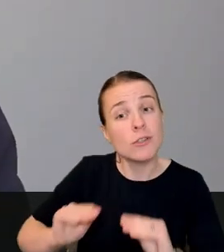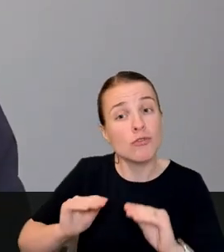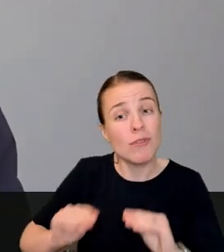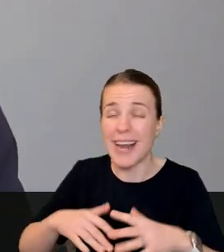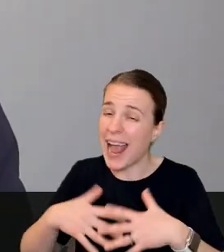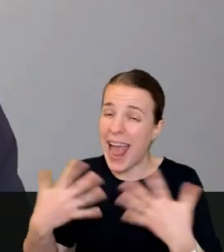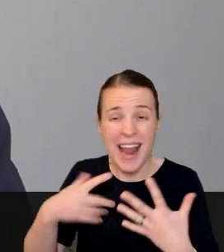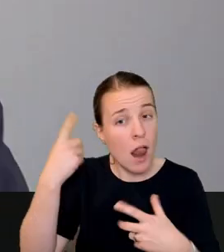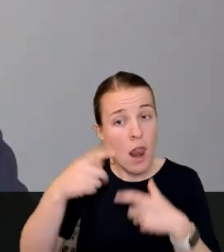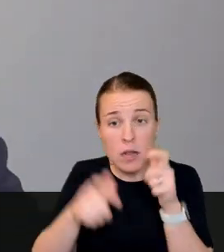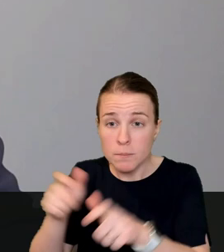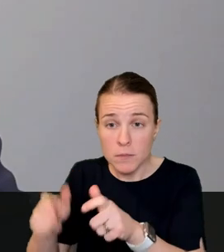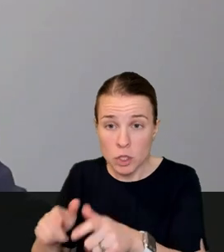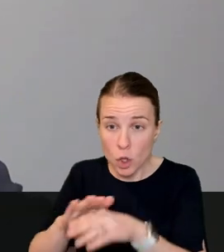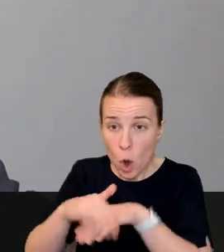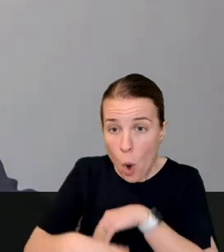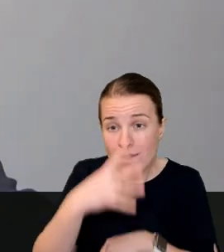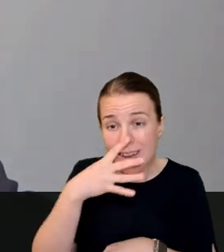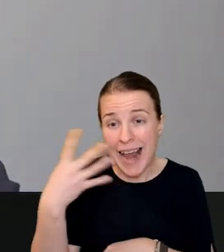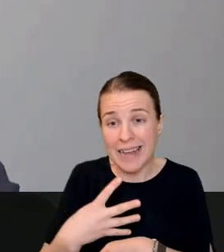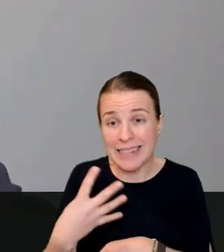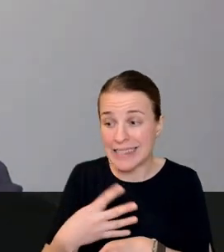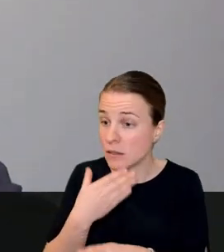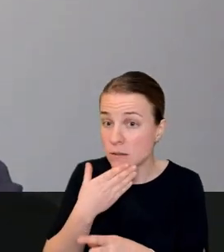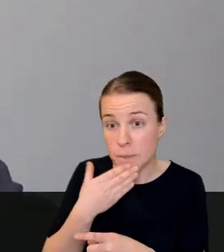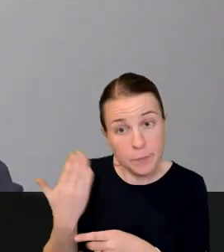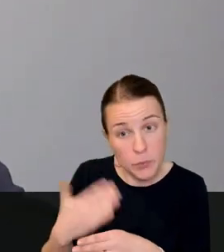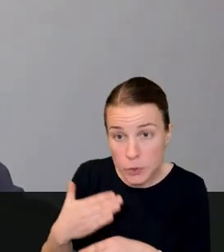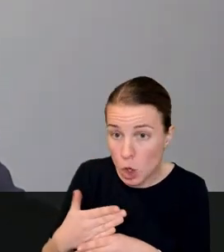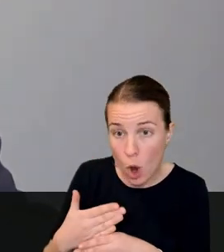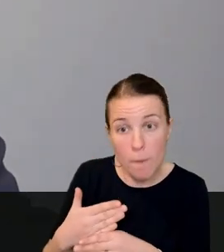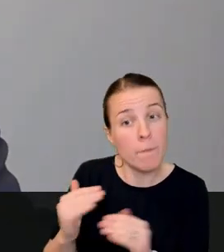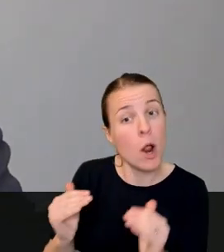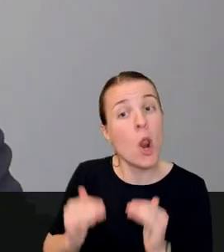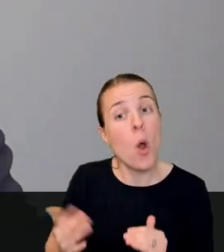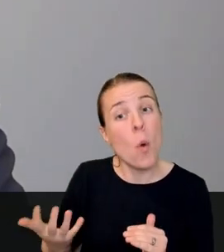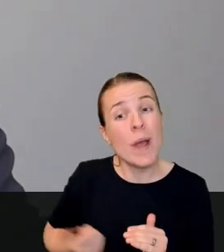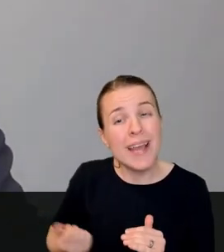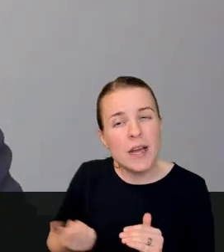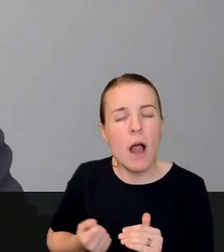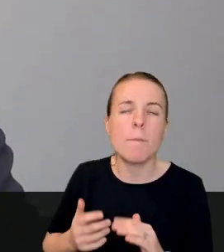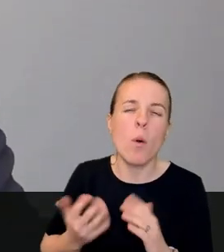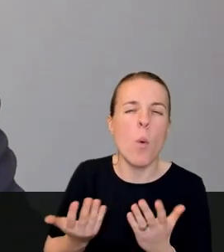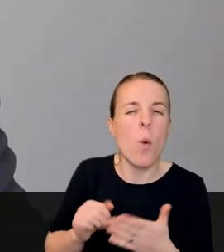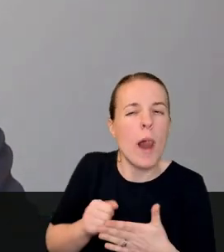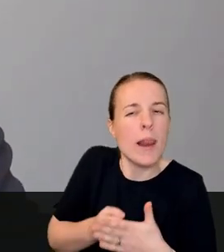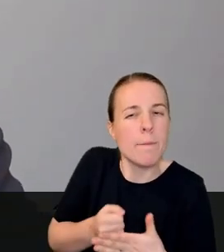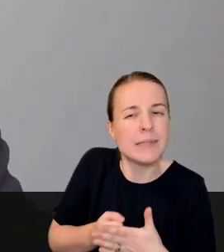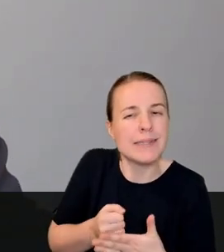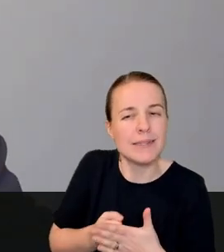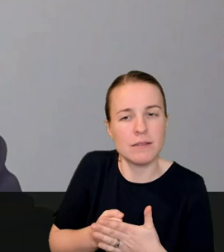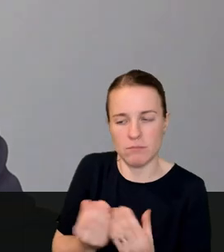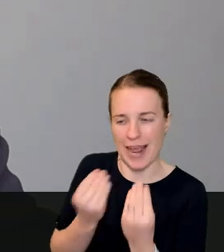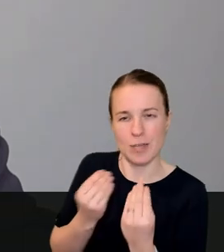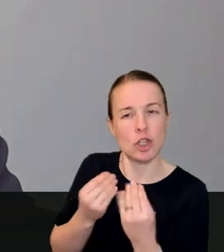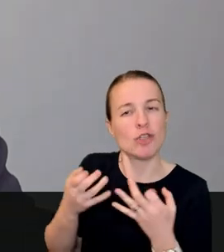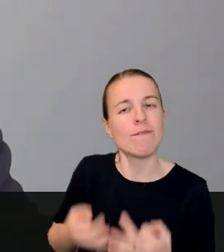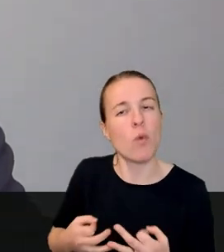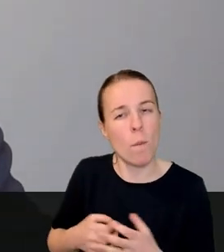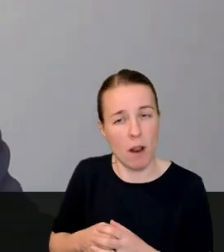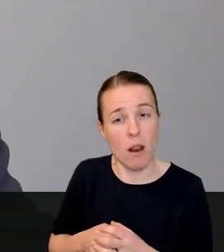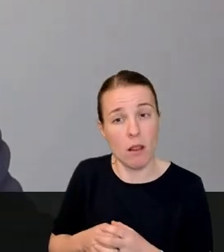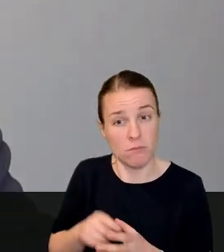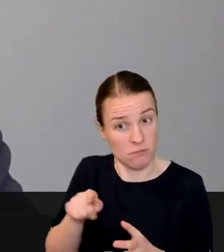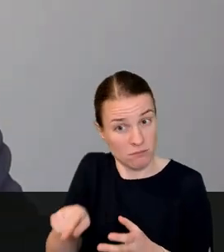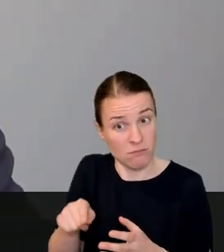19 or over who is unemployed, on a low income, or has limited formal education. This initiative, which will boost